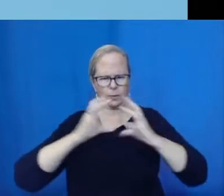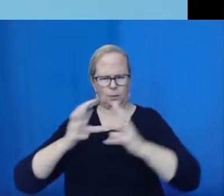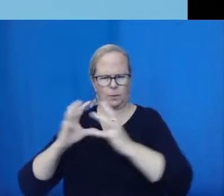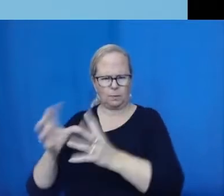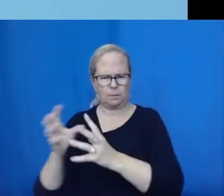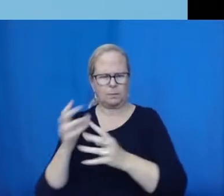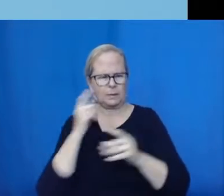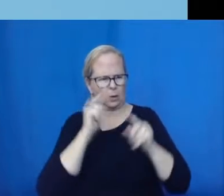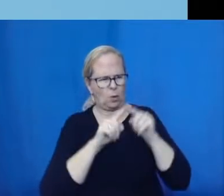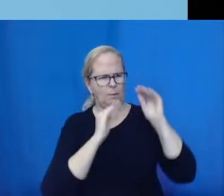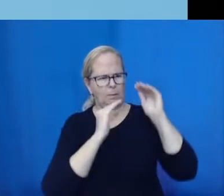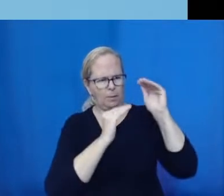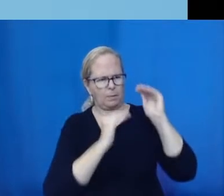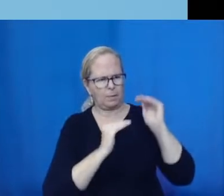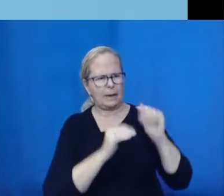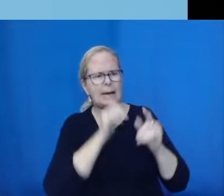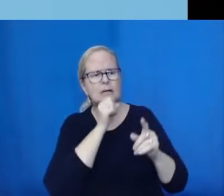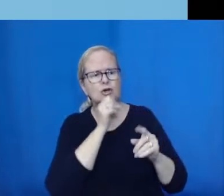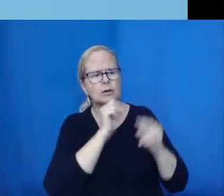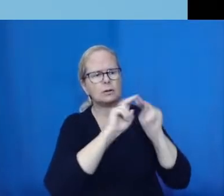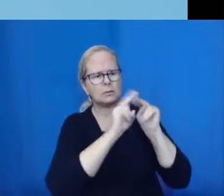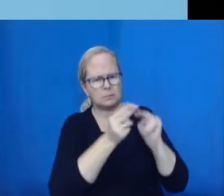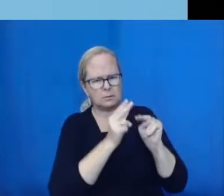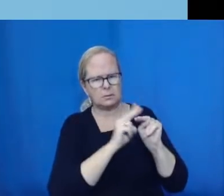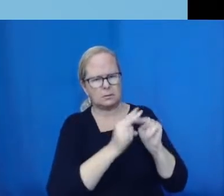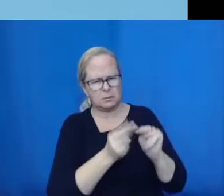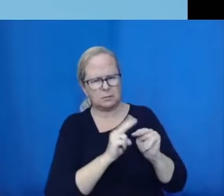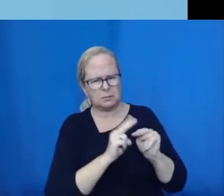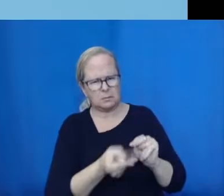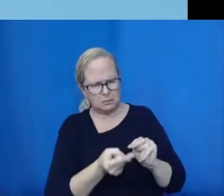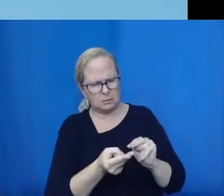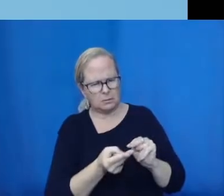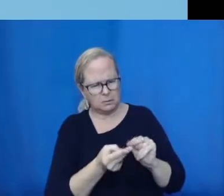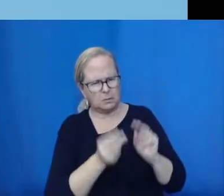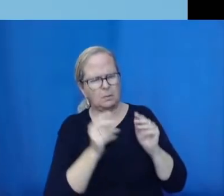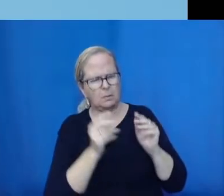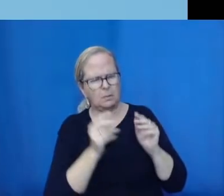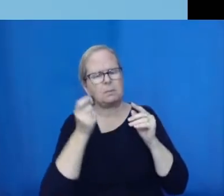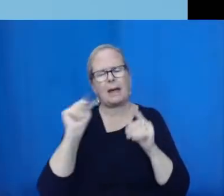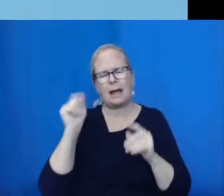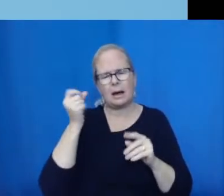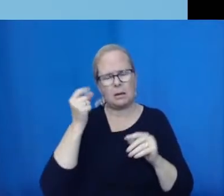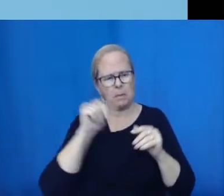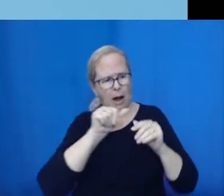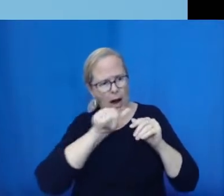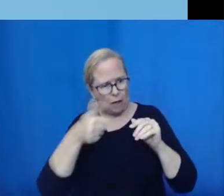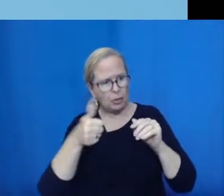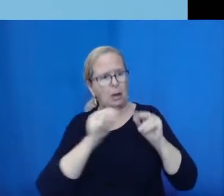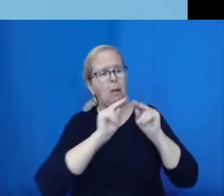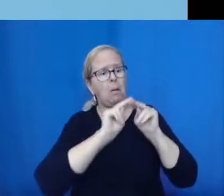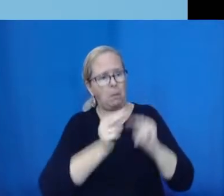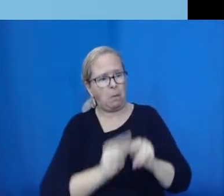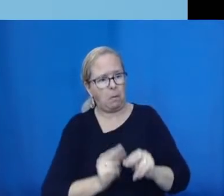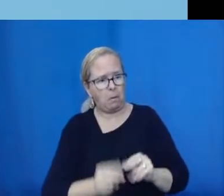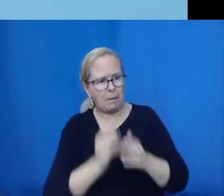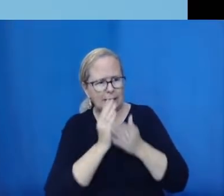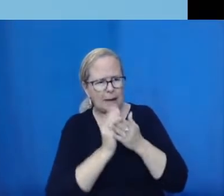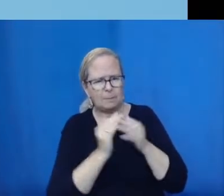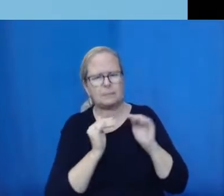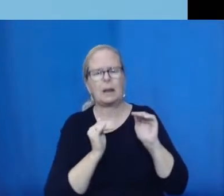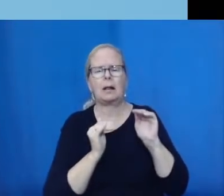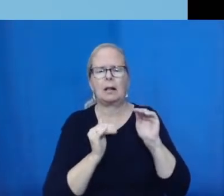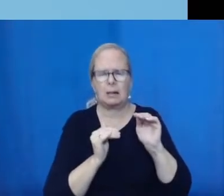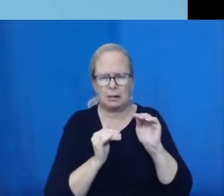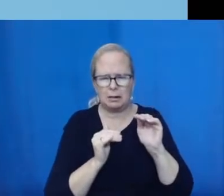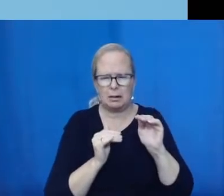they're dropping nicely. But still, look at how high those COVID cases, daily COVID cases for the kids are. Next slide,